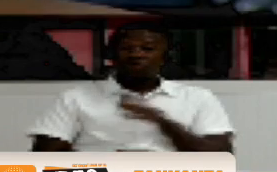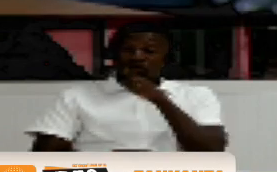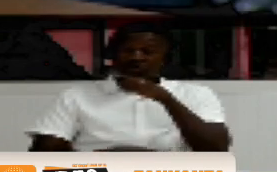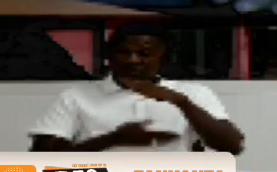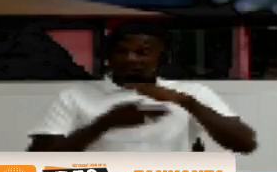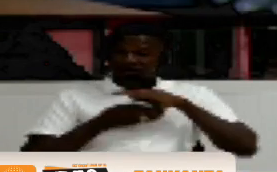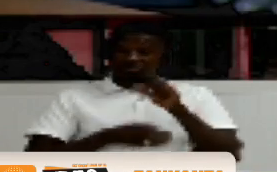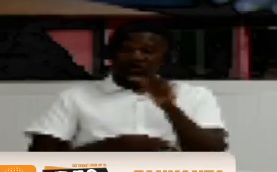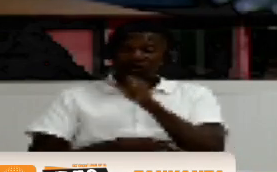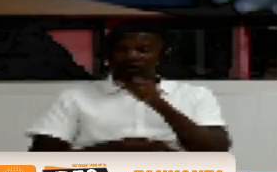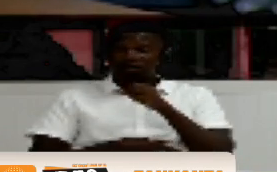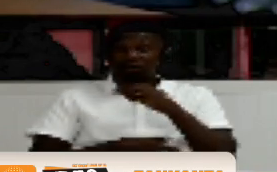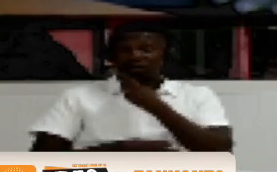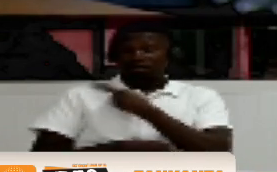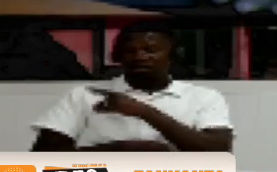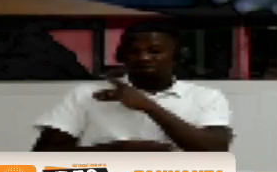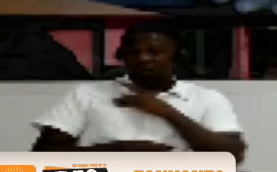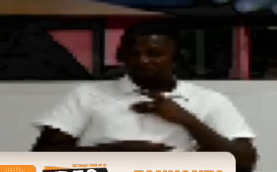other treatment?